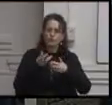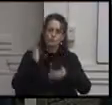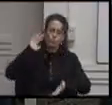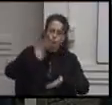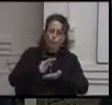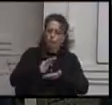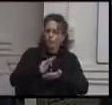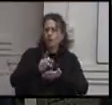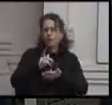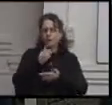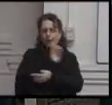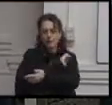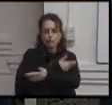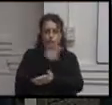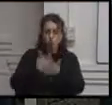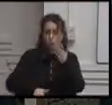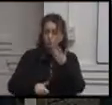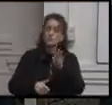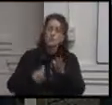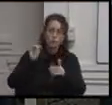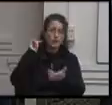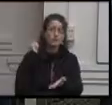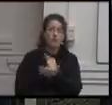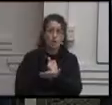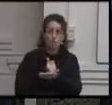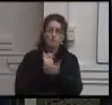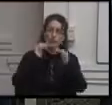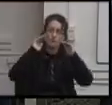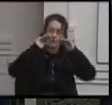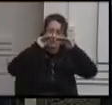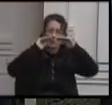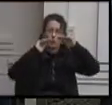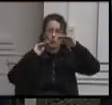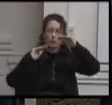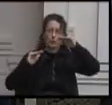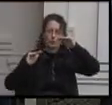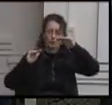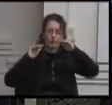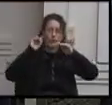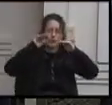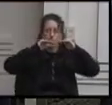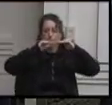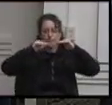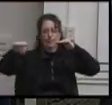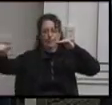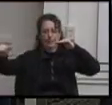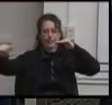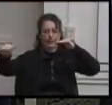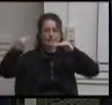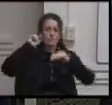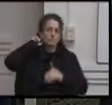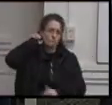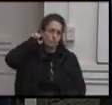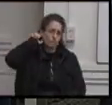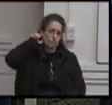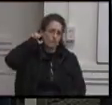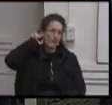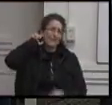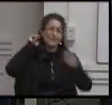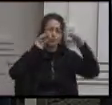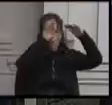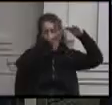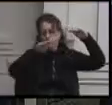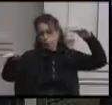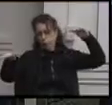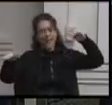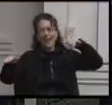Some things are in the works to have the trend continue to go